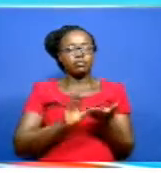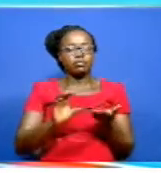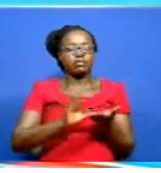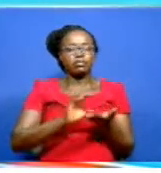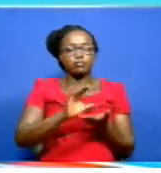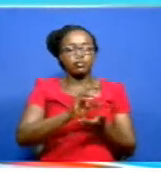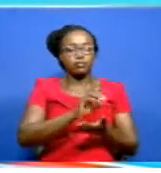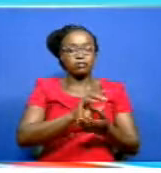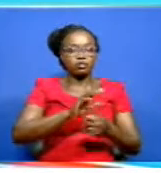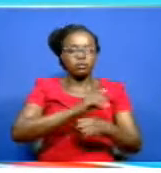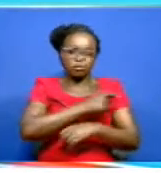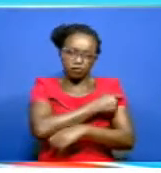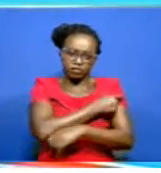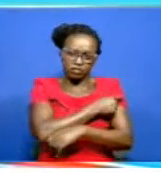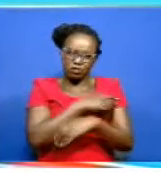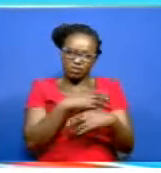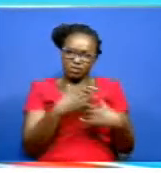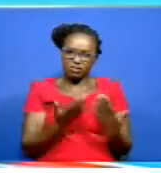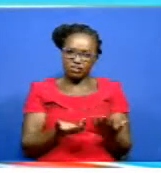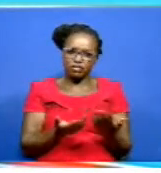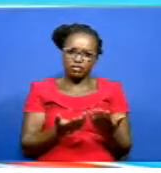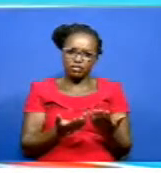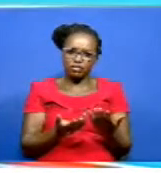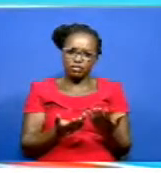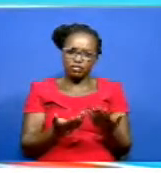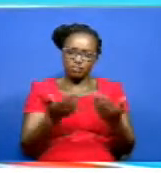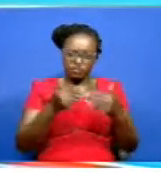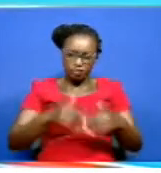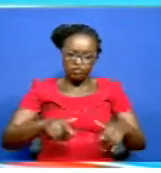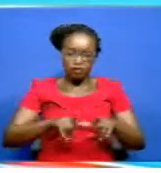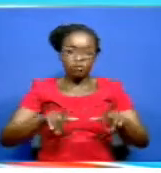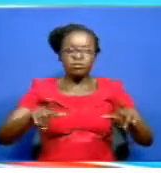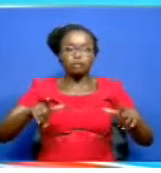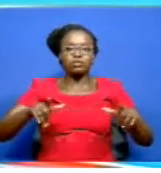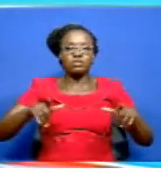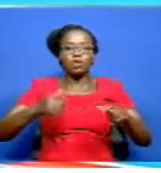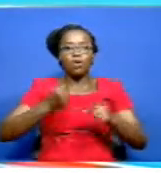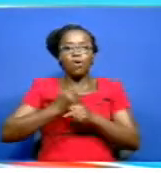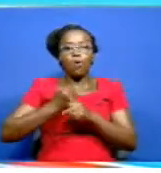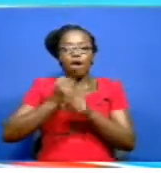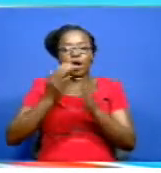of the vaccine? We heard that, of course, the frontline workers, that's the healthcare